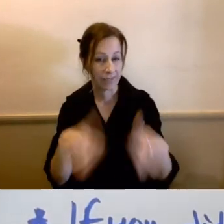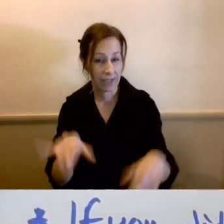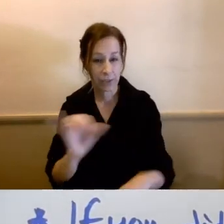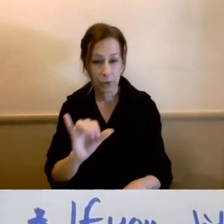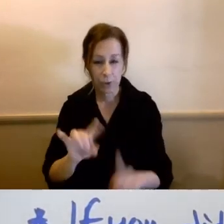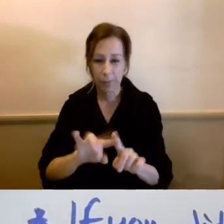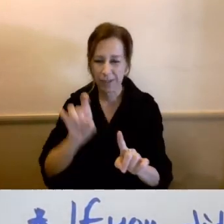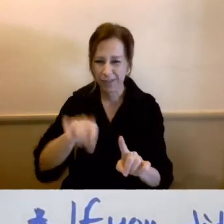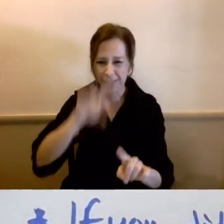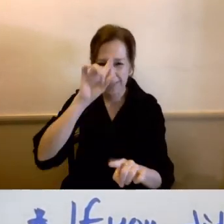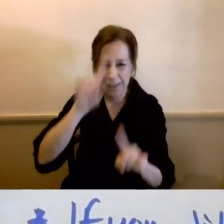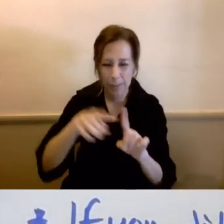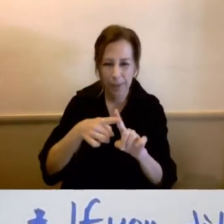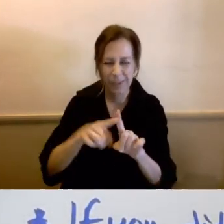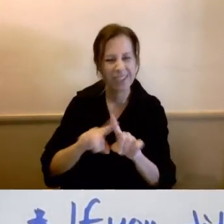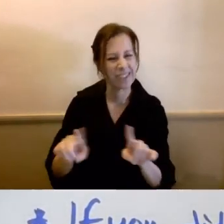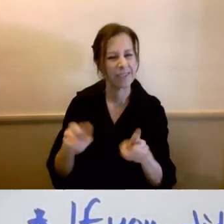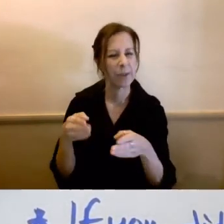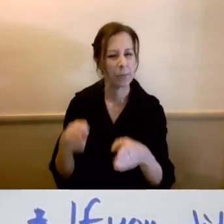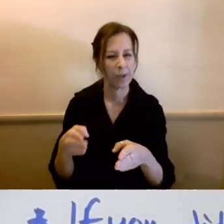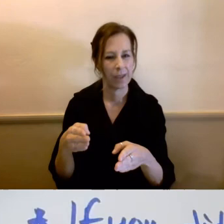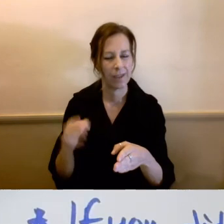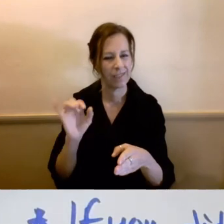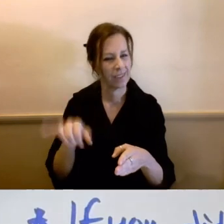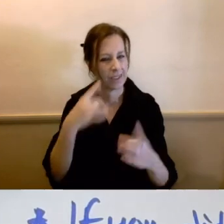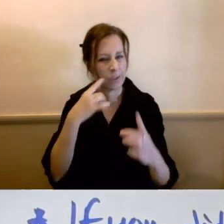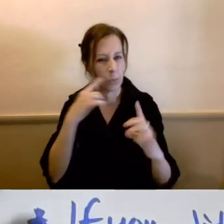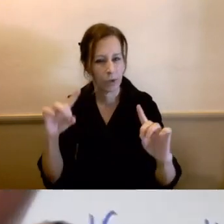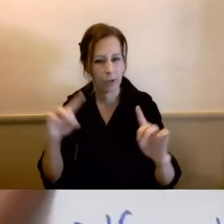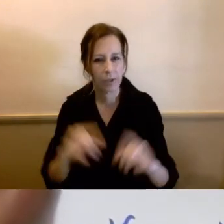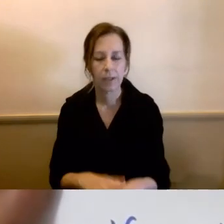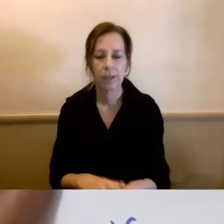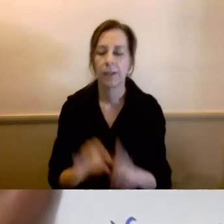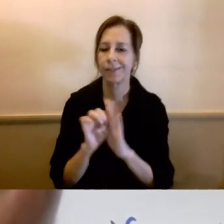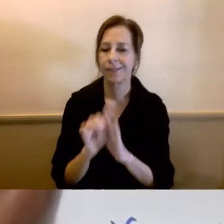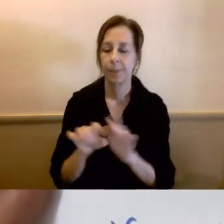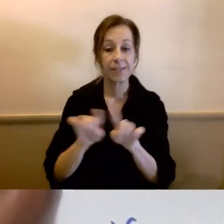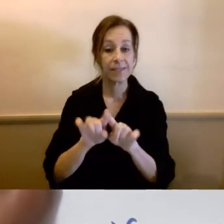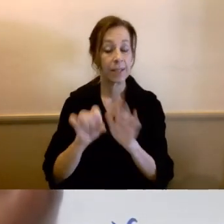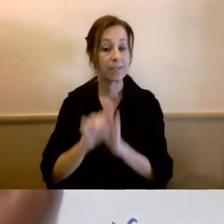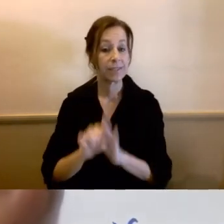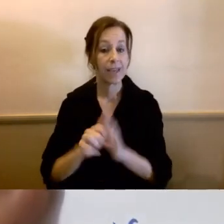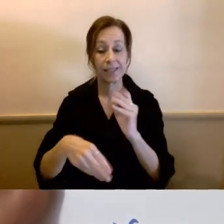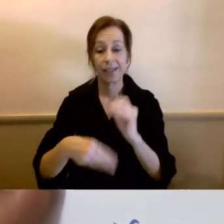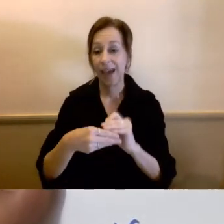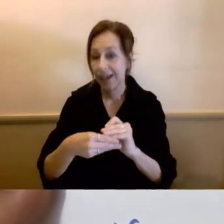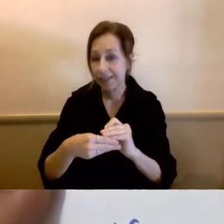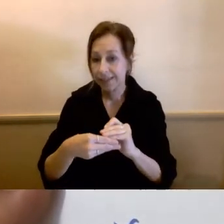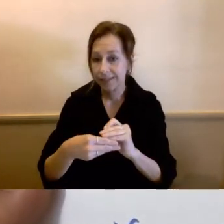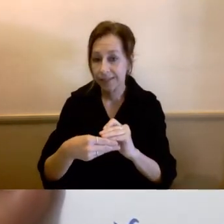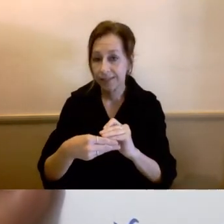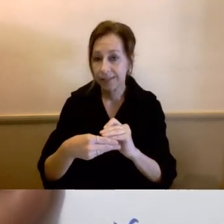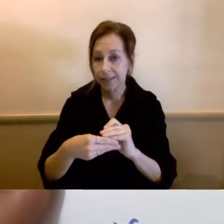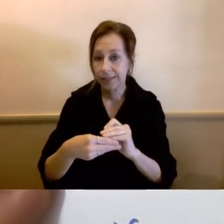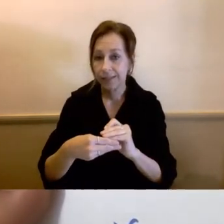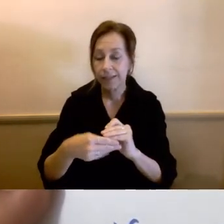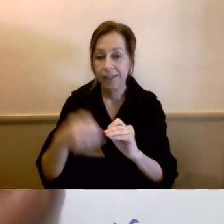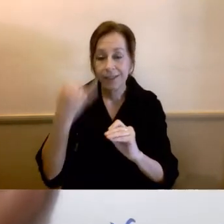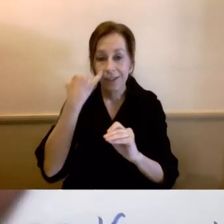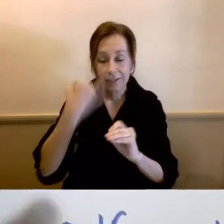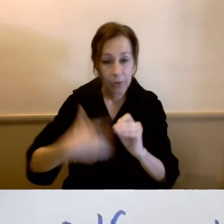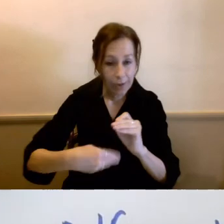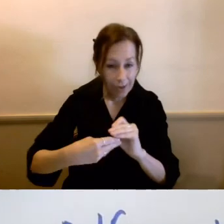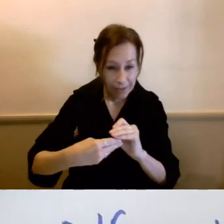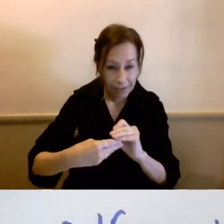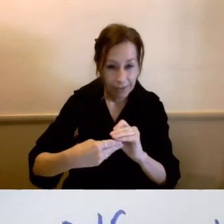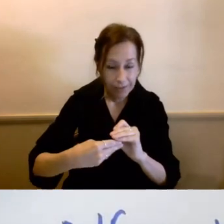too. You just have to think about it in a different way for it to work. For example, same signs add for when